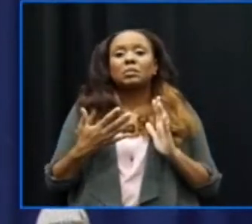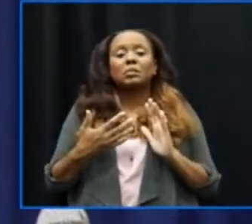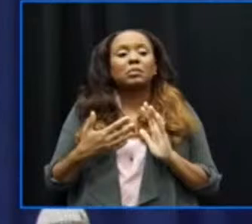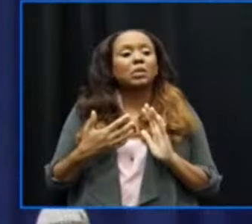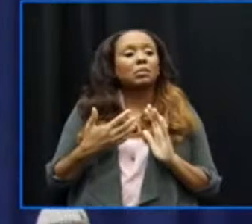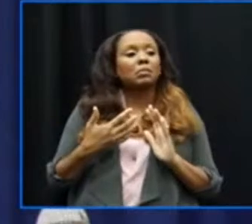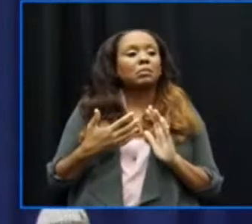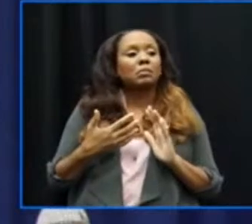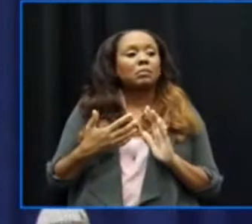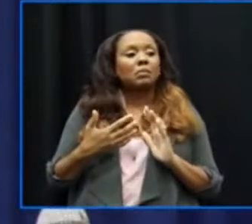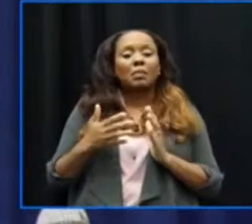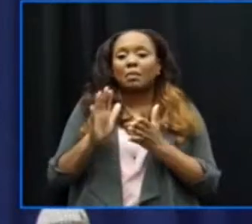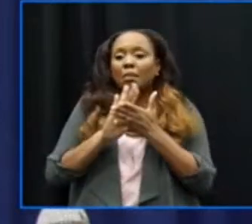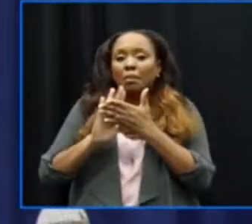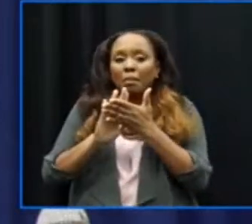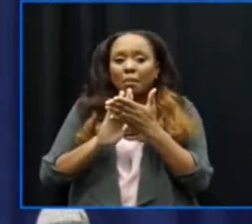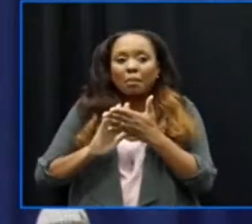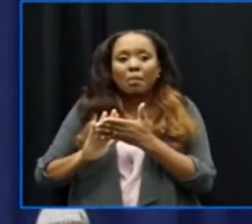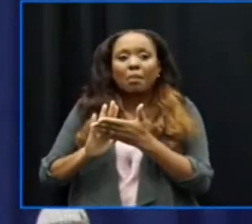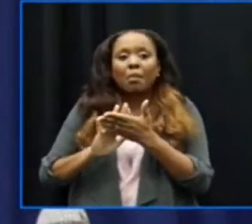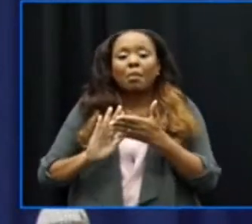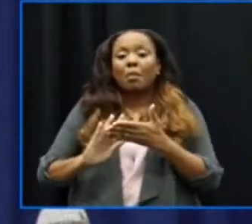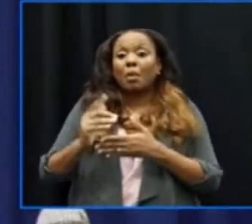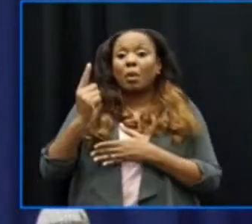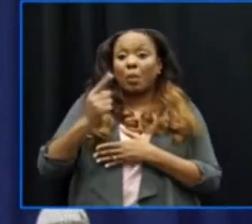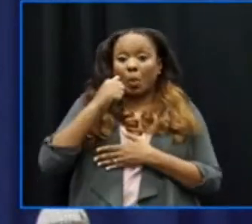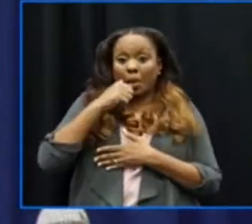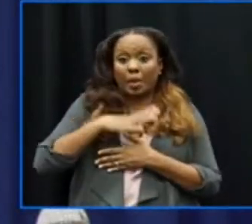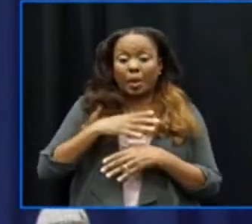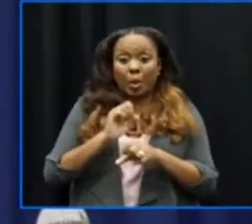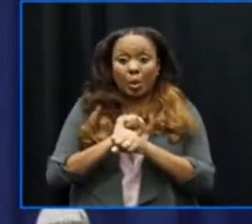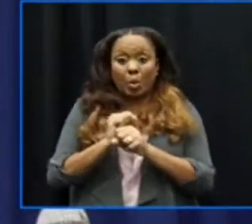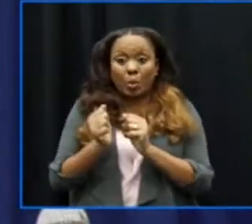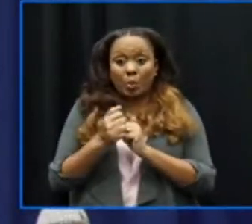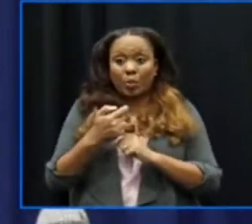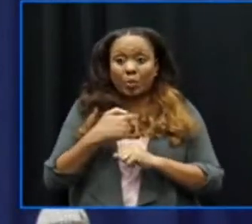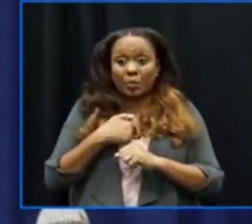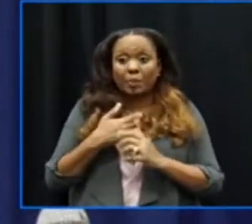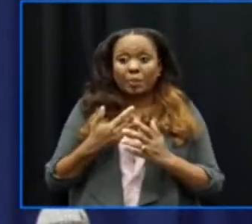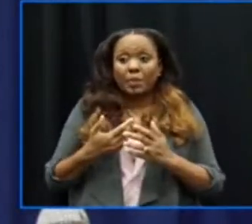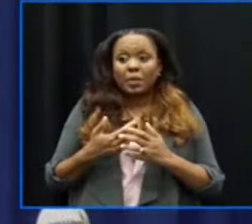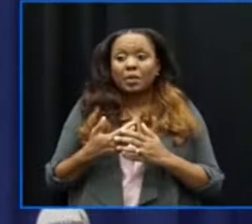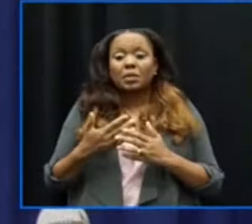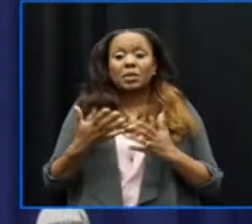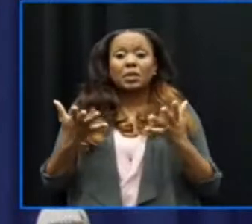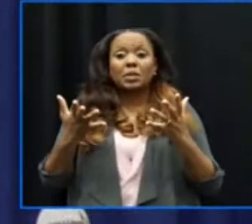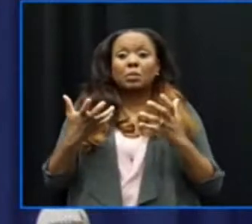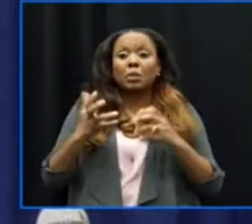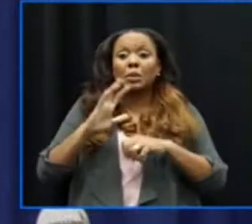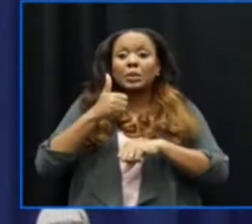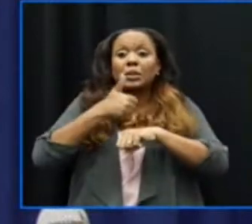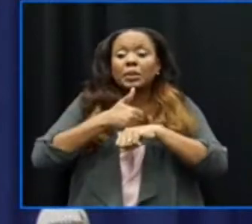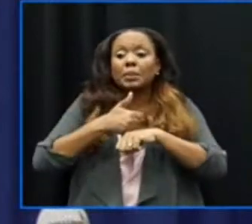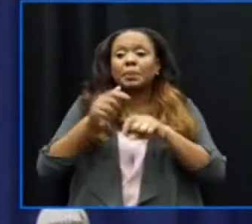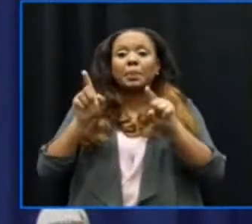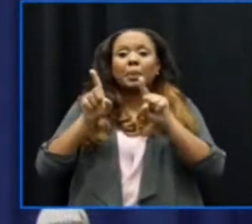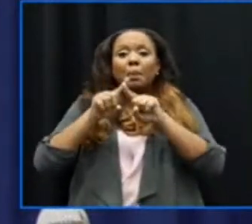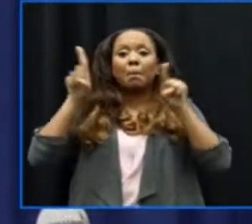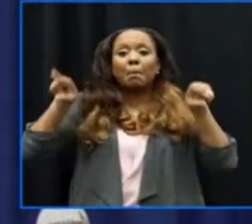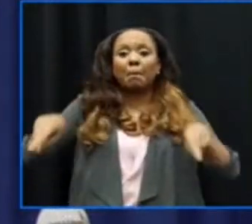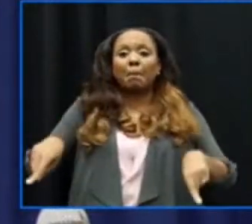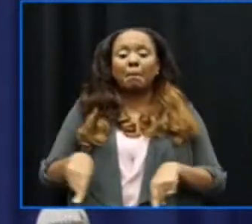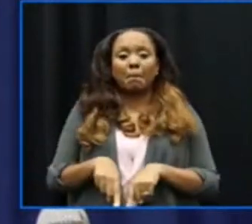this to at least a social partnership discourse, and I believe it has been taken on board. The fact that we need to